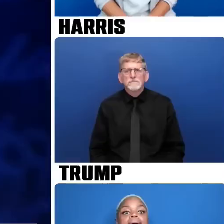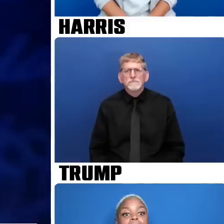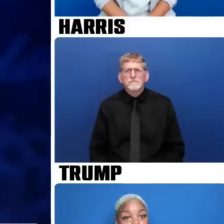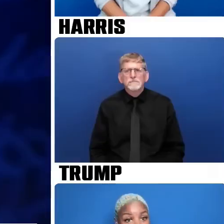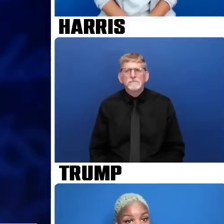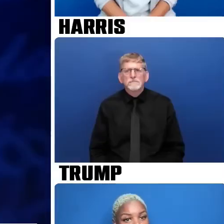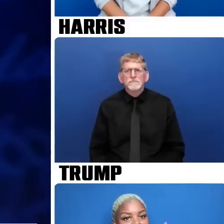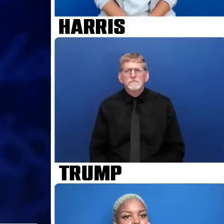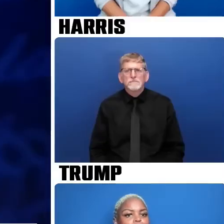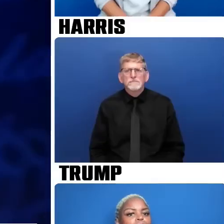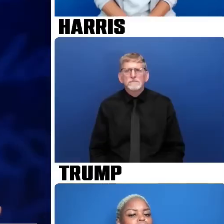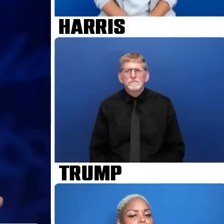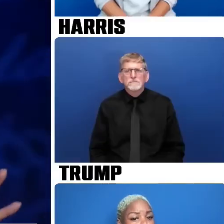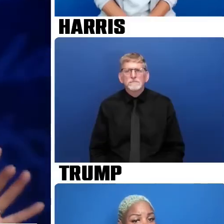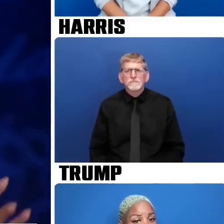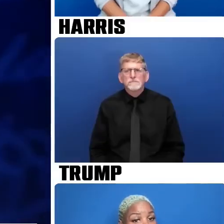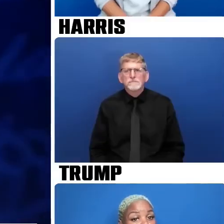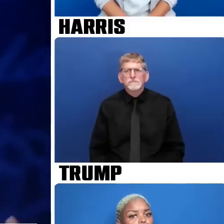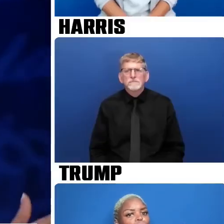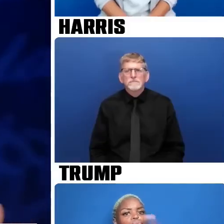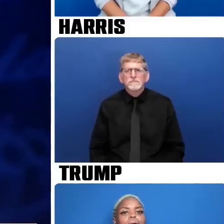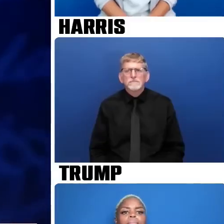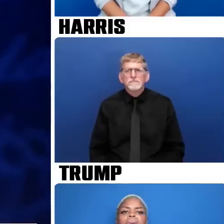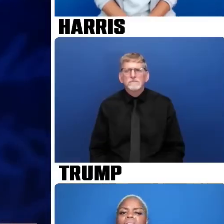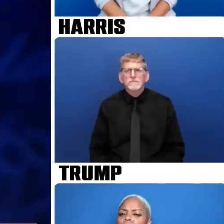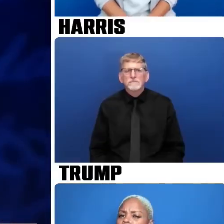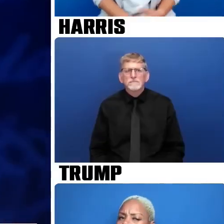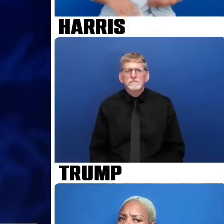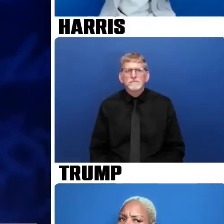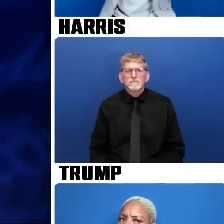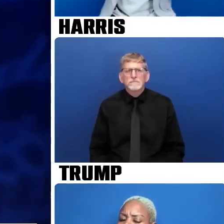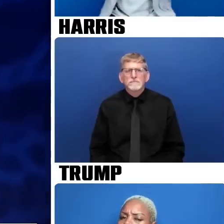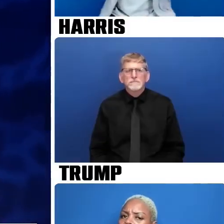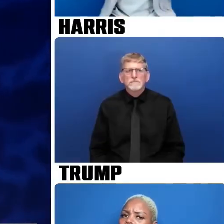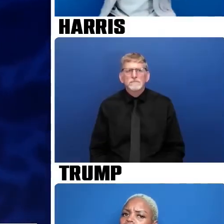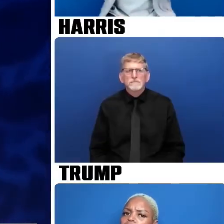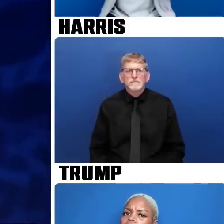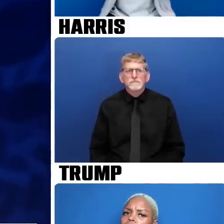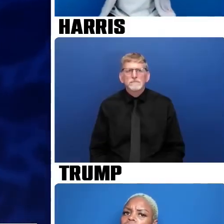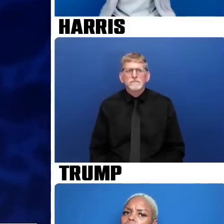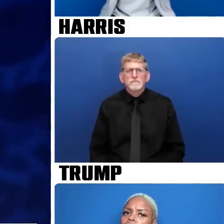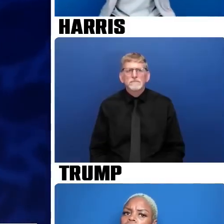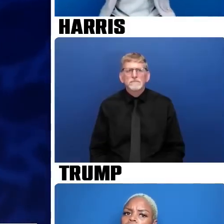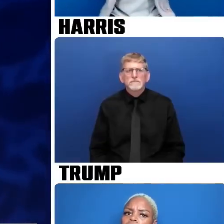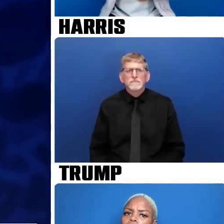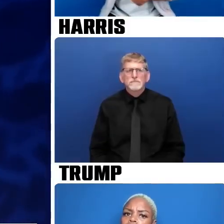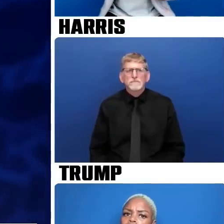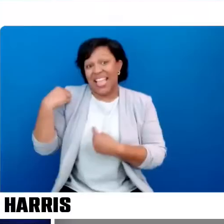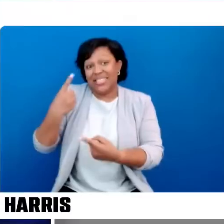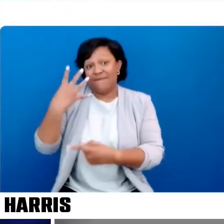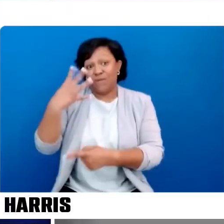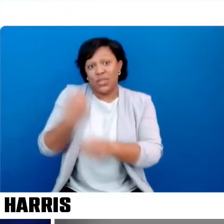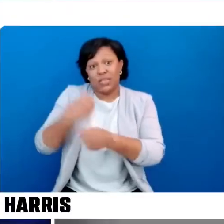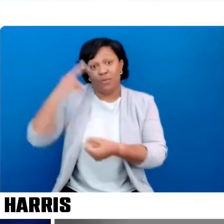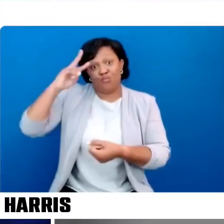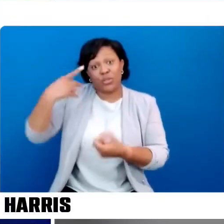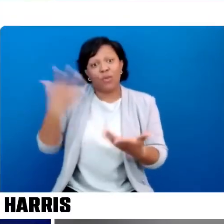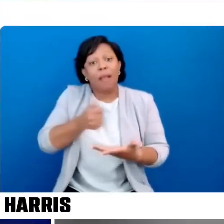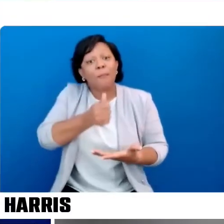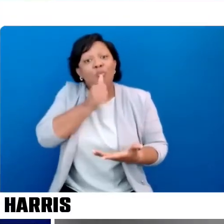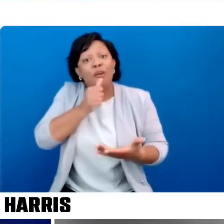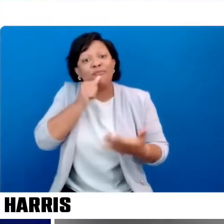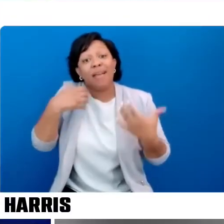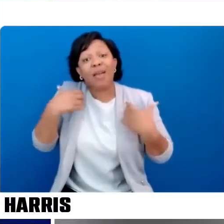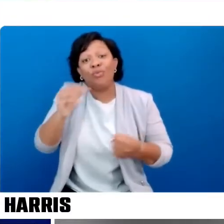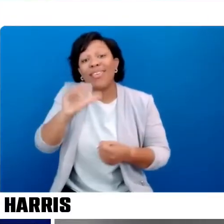Well, first of all, I absolutely support, and over the last 4 years as vice president, private health care options. But what we need to do is